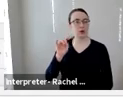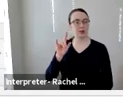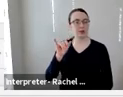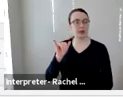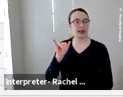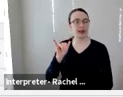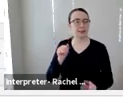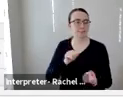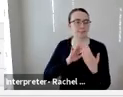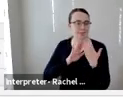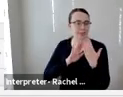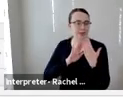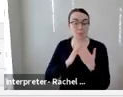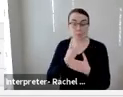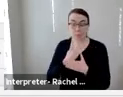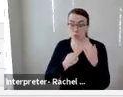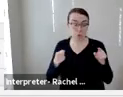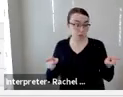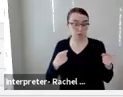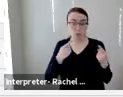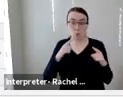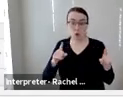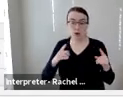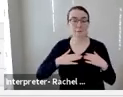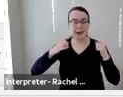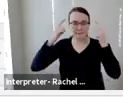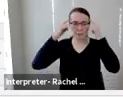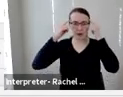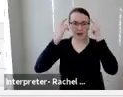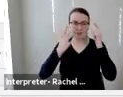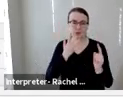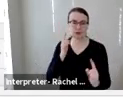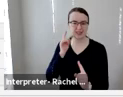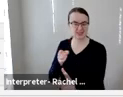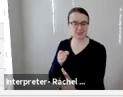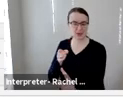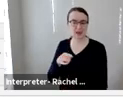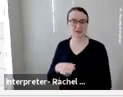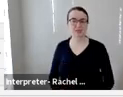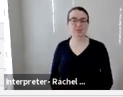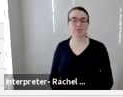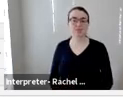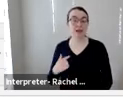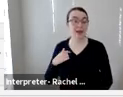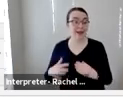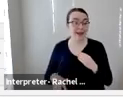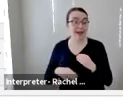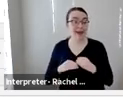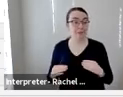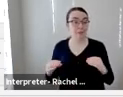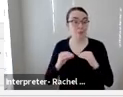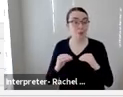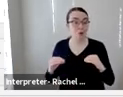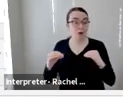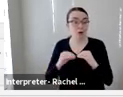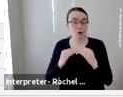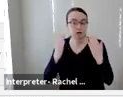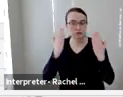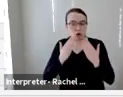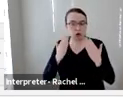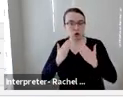steps. Both are valid. I just think this way better. And as I add more darker